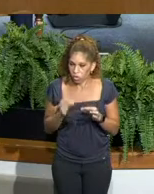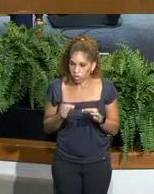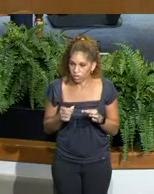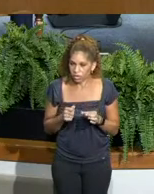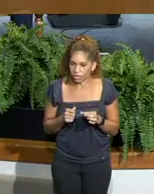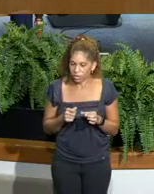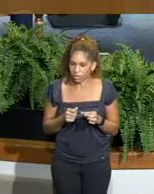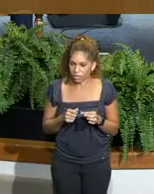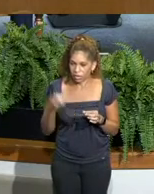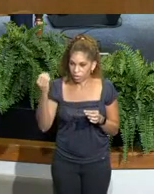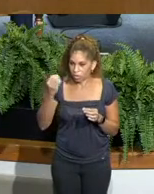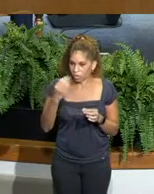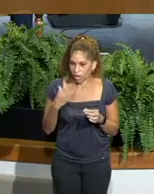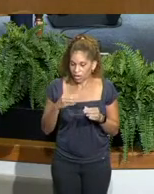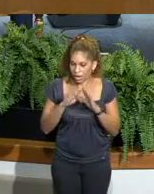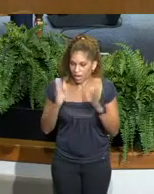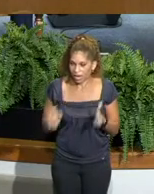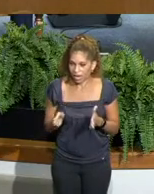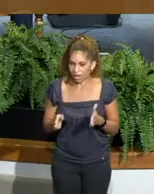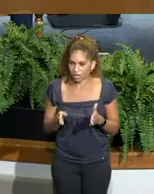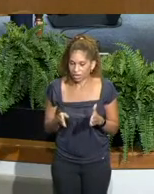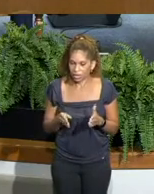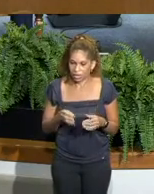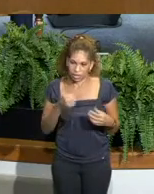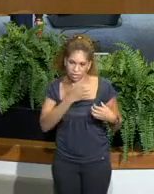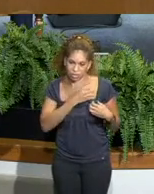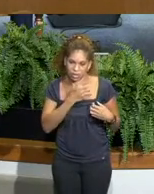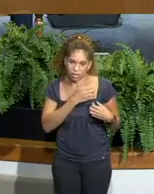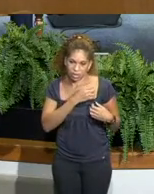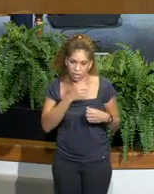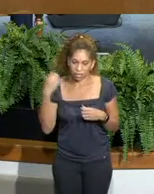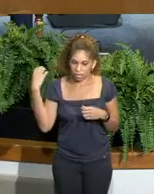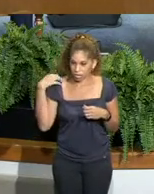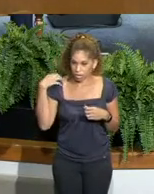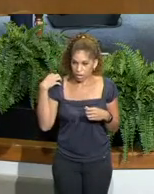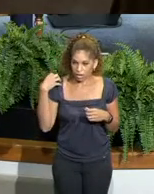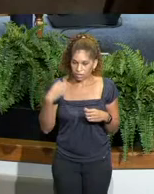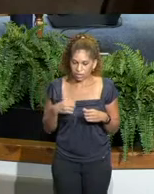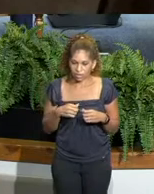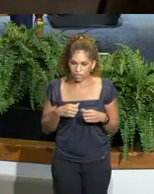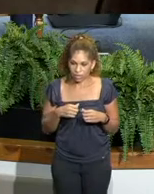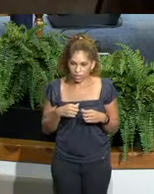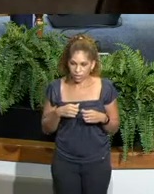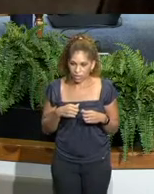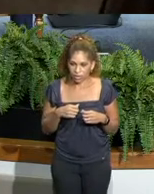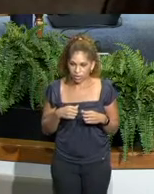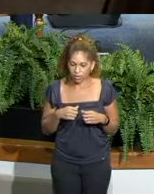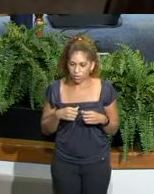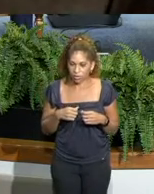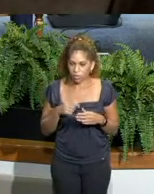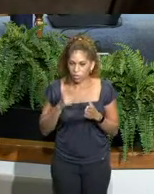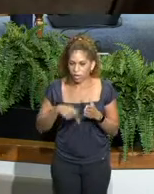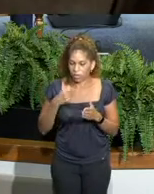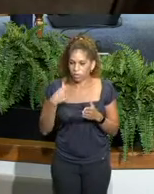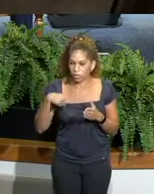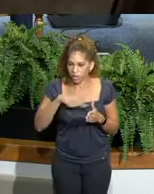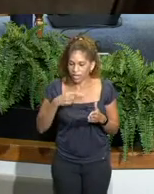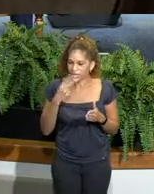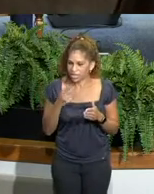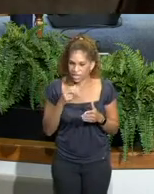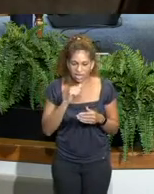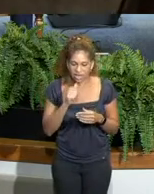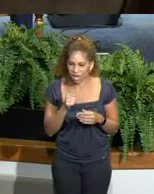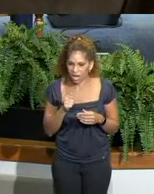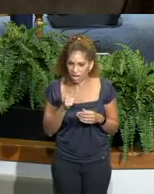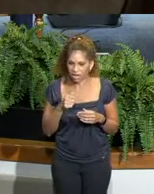offices, in the AG offices, and police departments. Princeton historian Neil Painter has said that what we see now is not